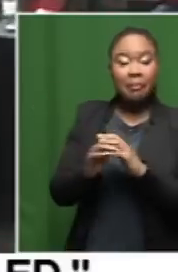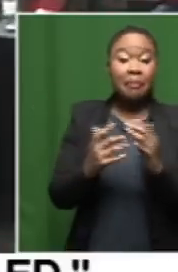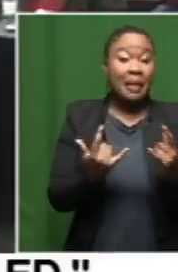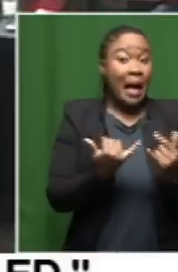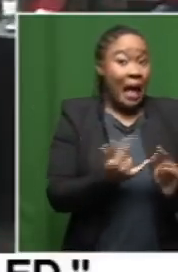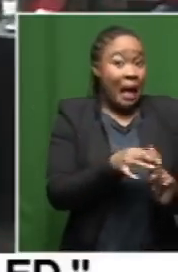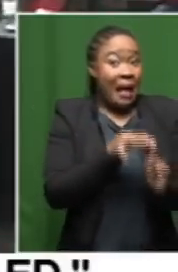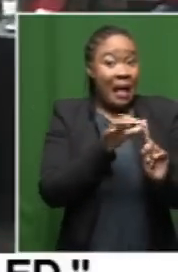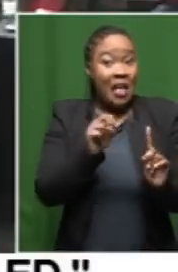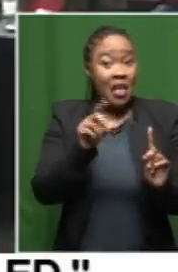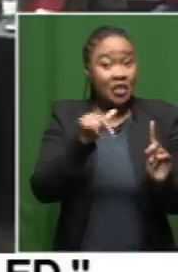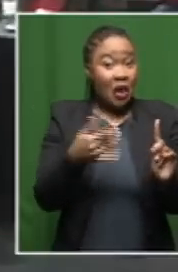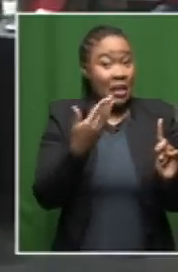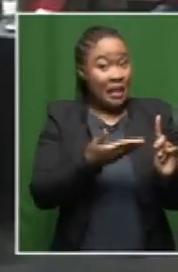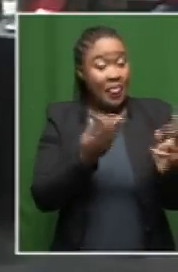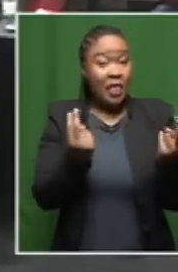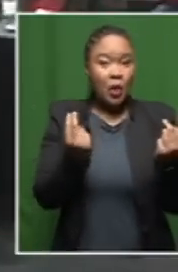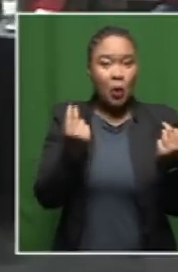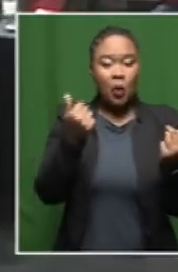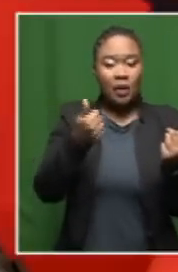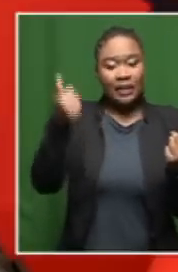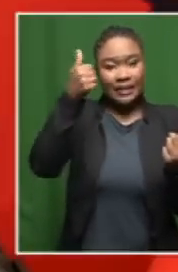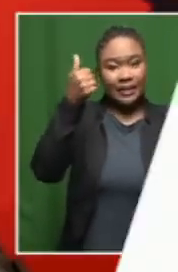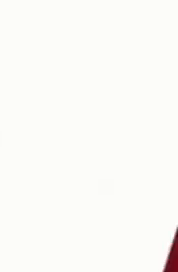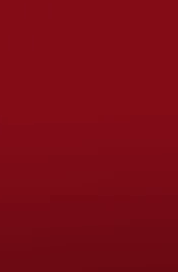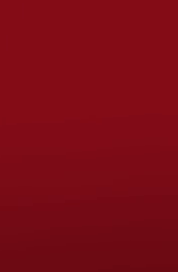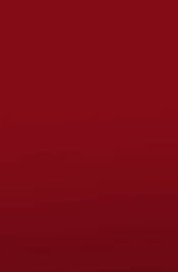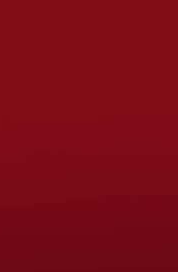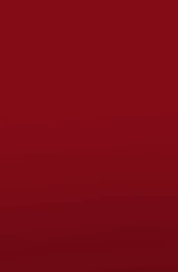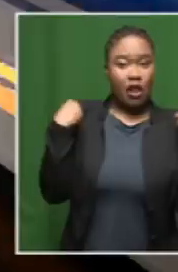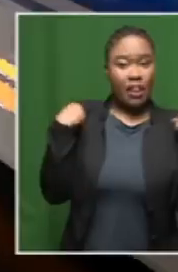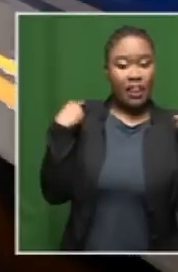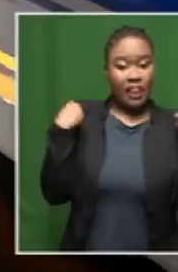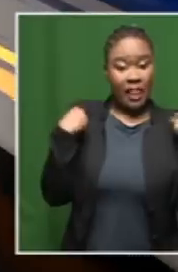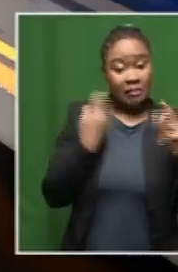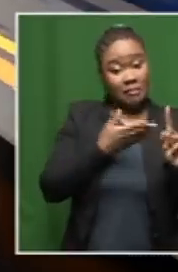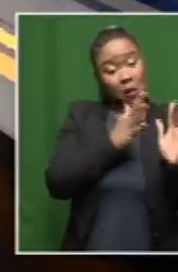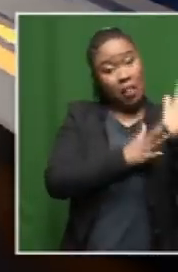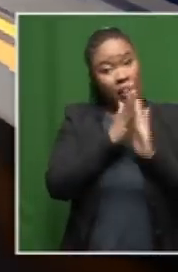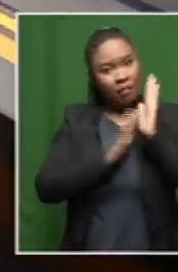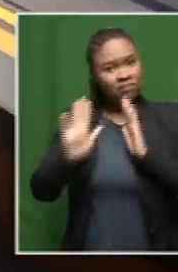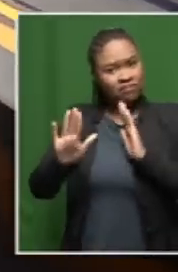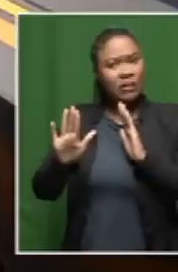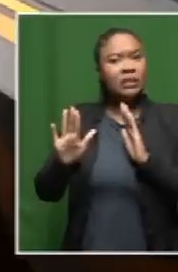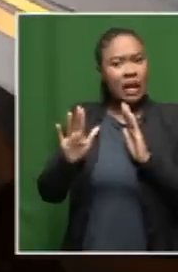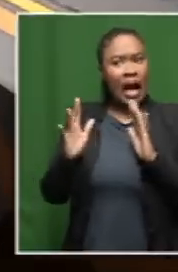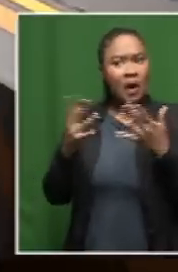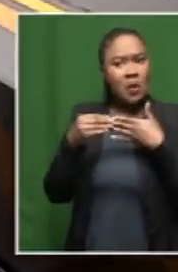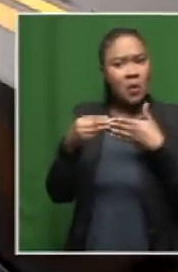Secretary Solly Mapaila, and he's here to talk about the party and its role as a partner in governing South